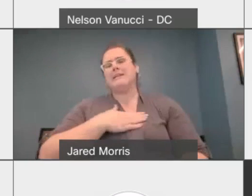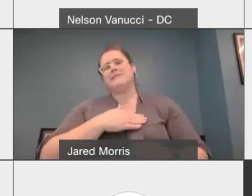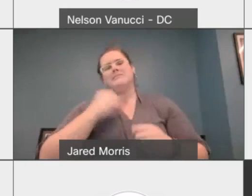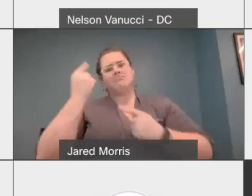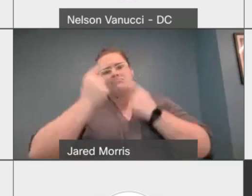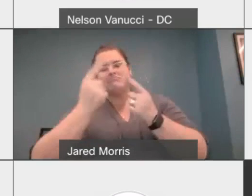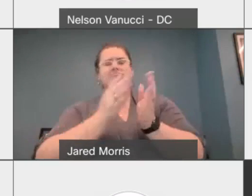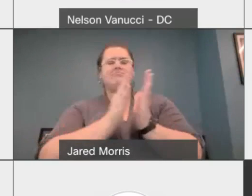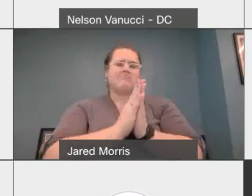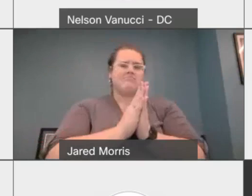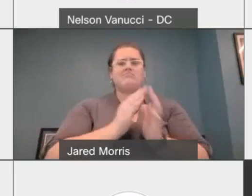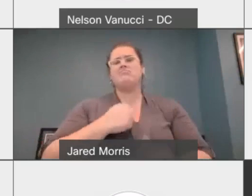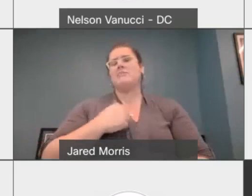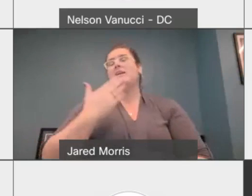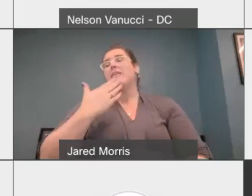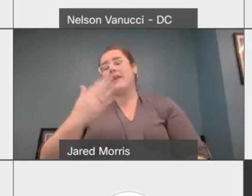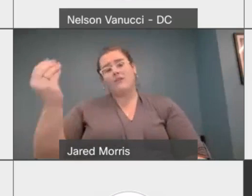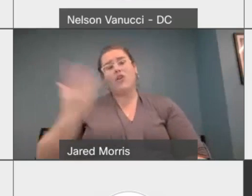Thank you for that information, Carol.